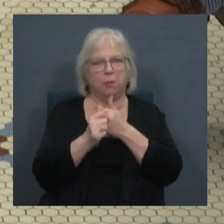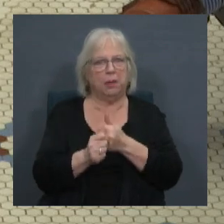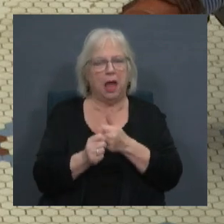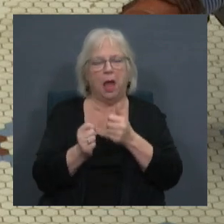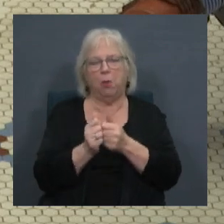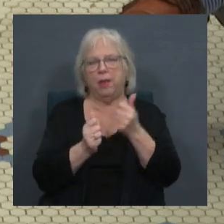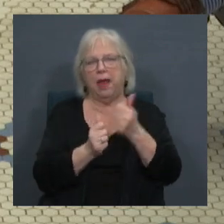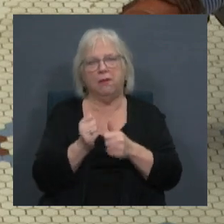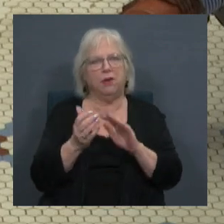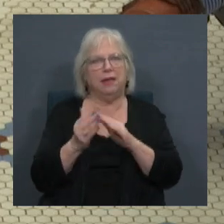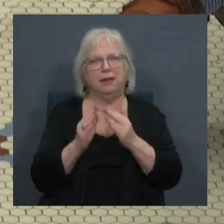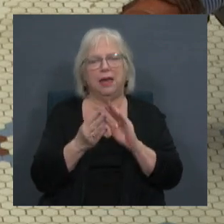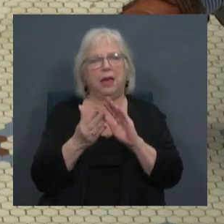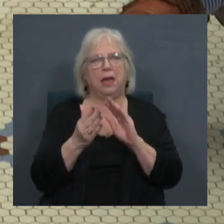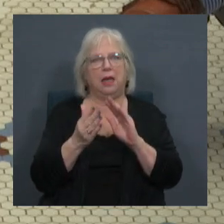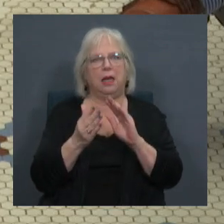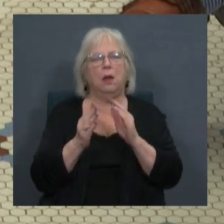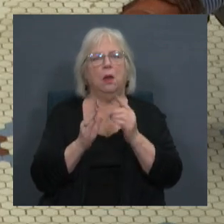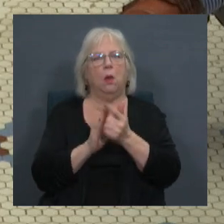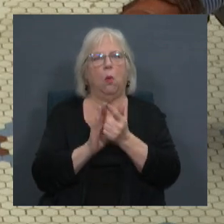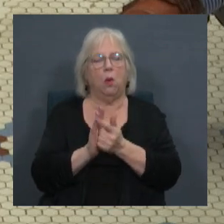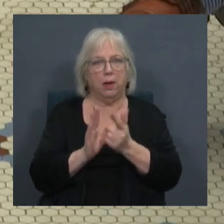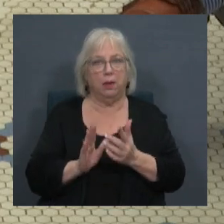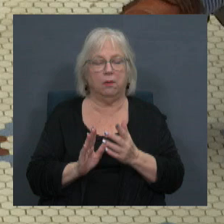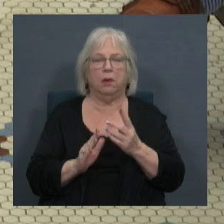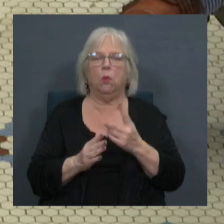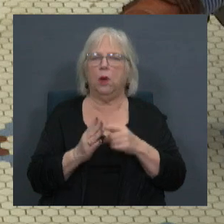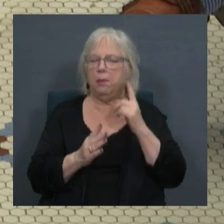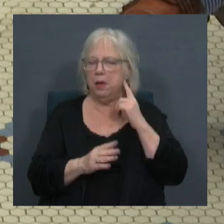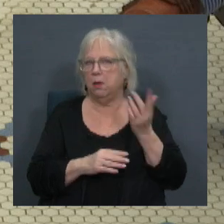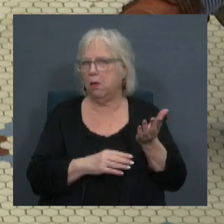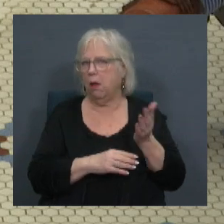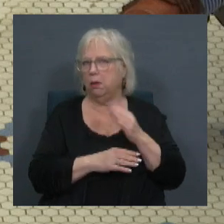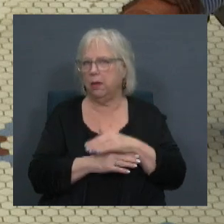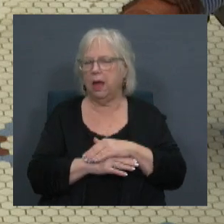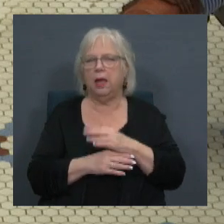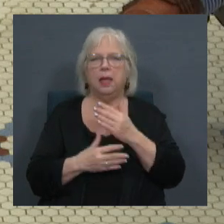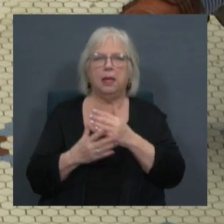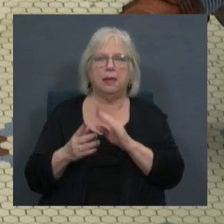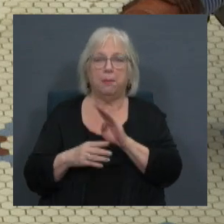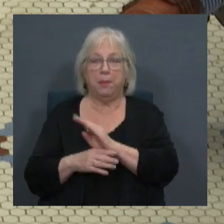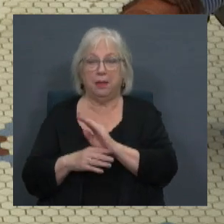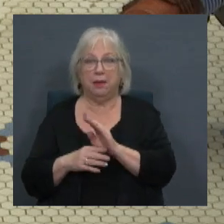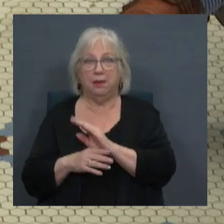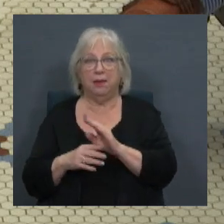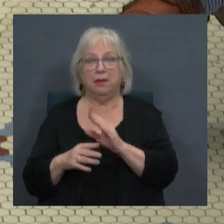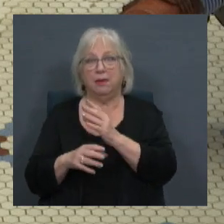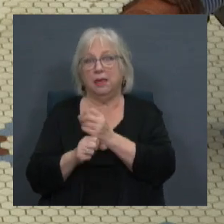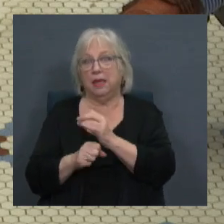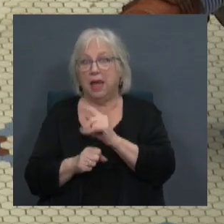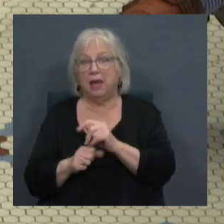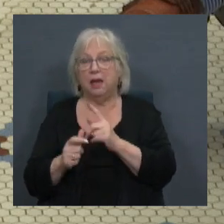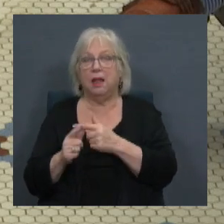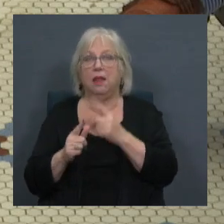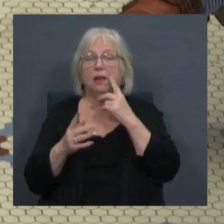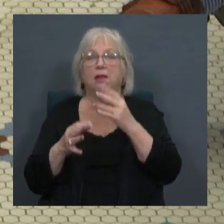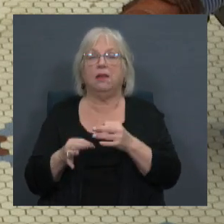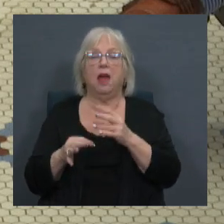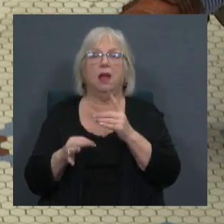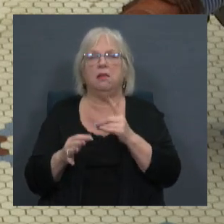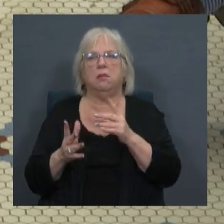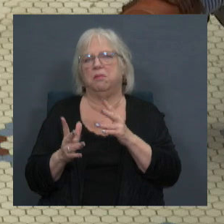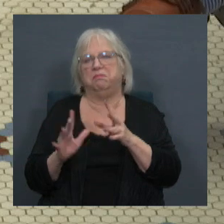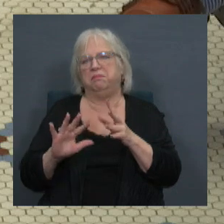And based on what I've been hearing here all day, some businesses, get it and then decide to do